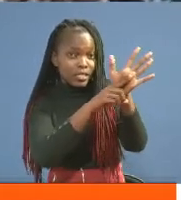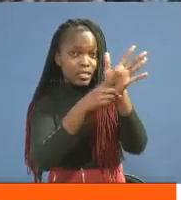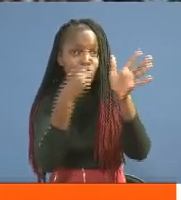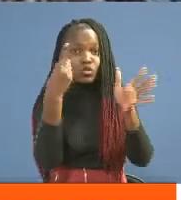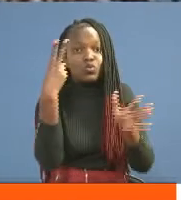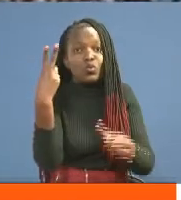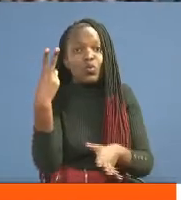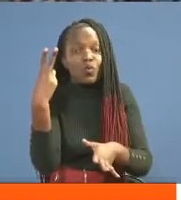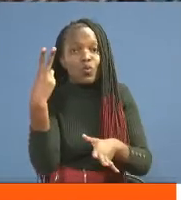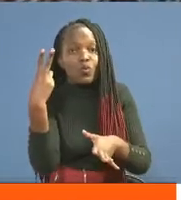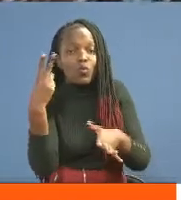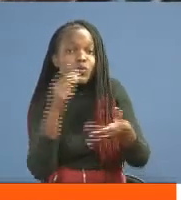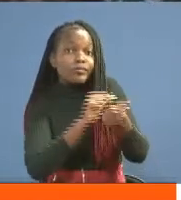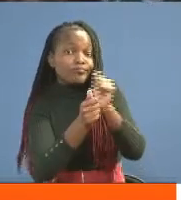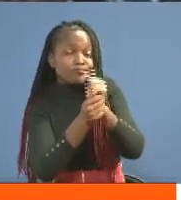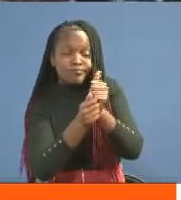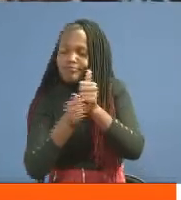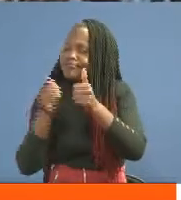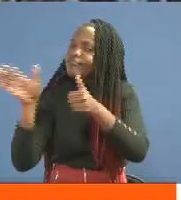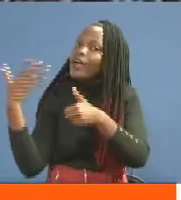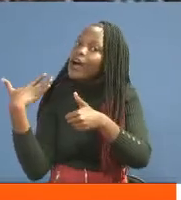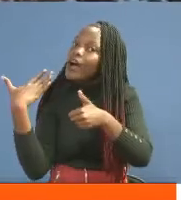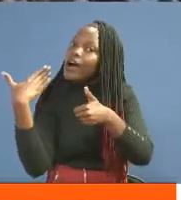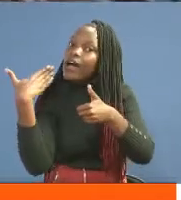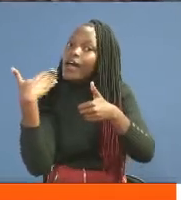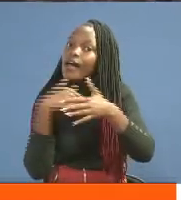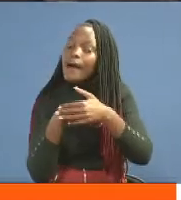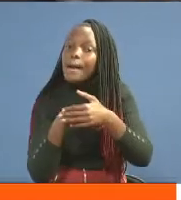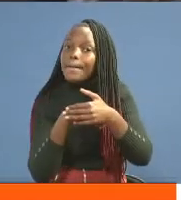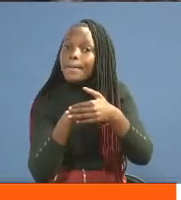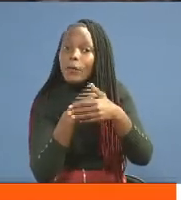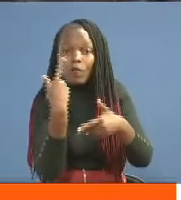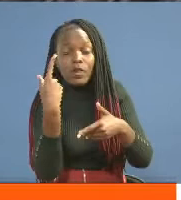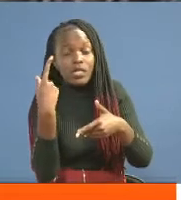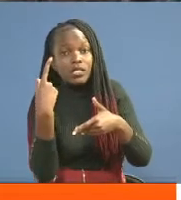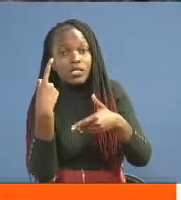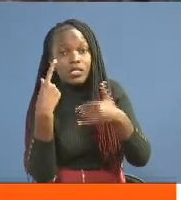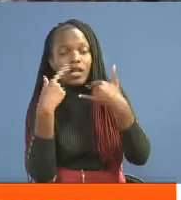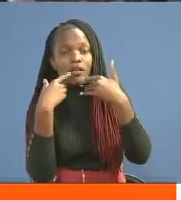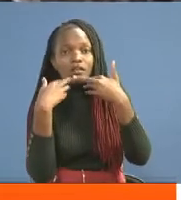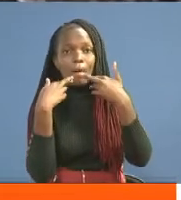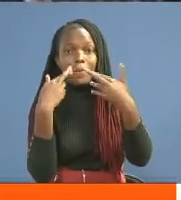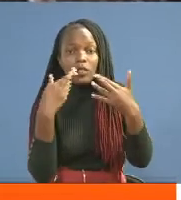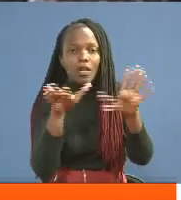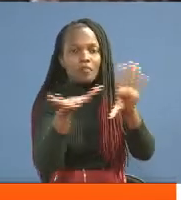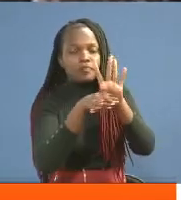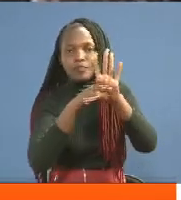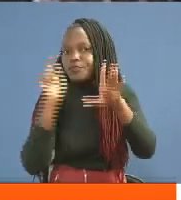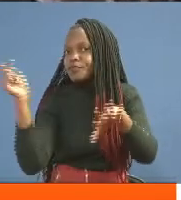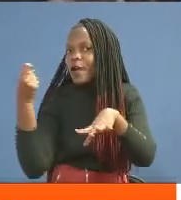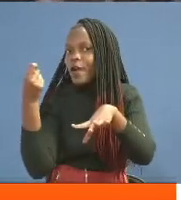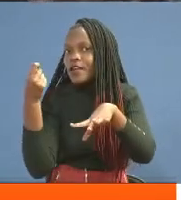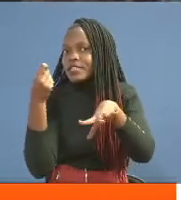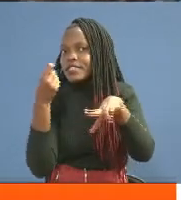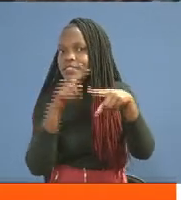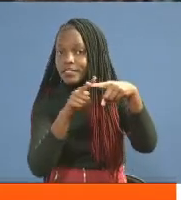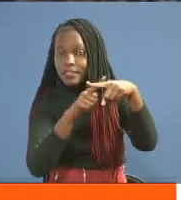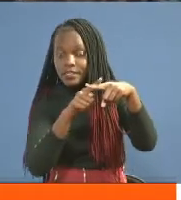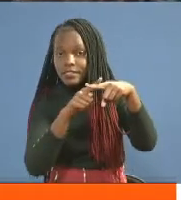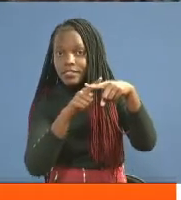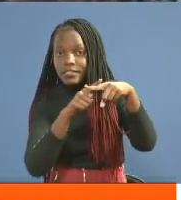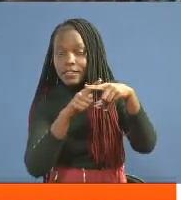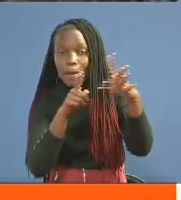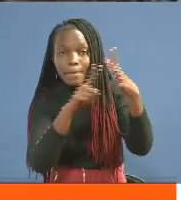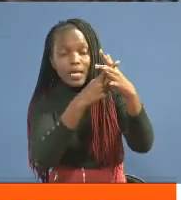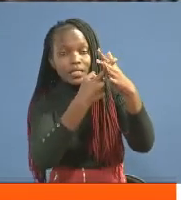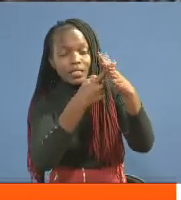which was last night, as the first one to be reported in Kenya since the beginning of the